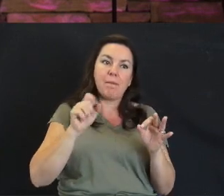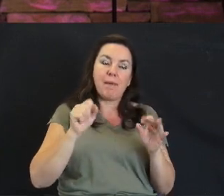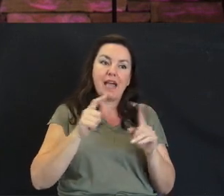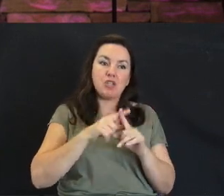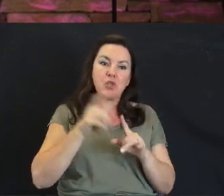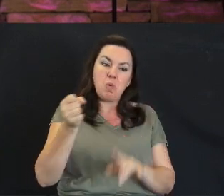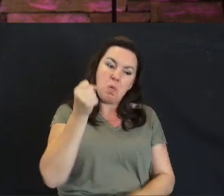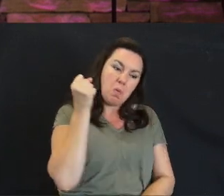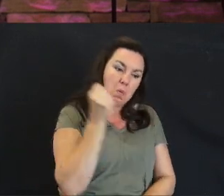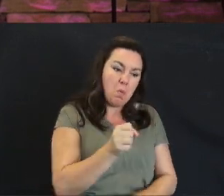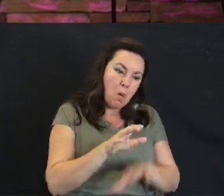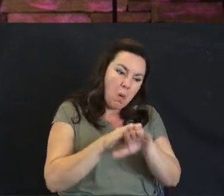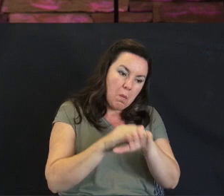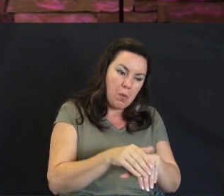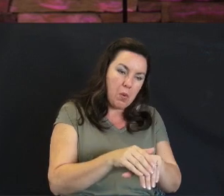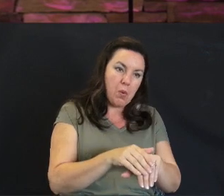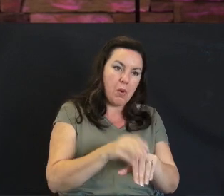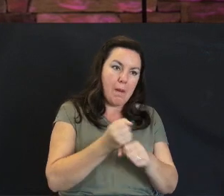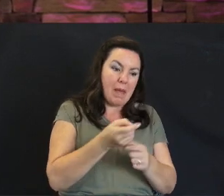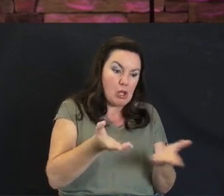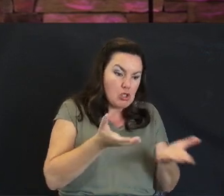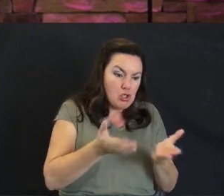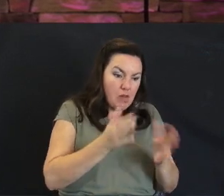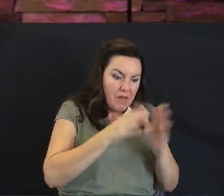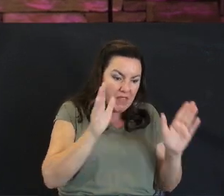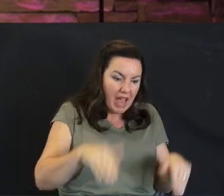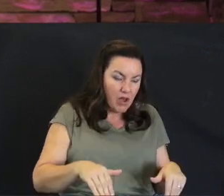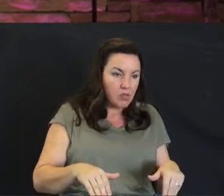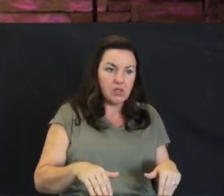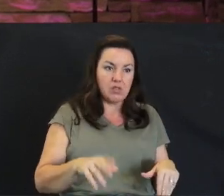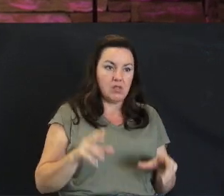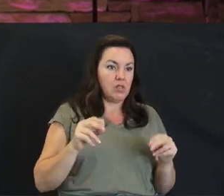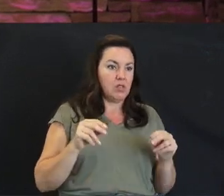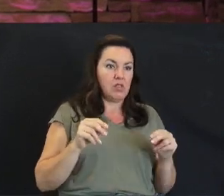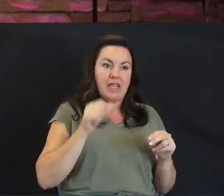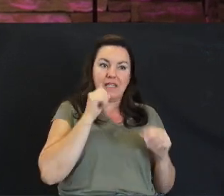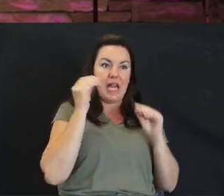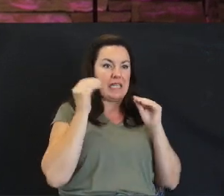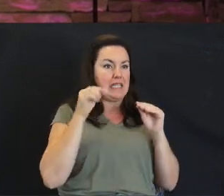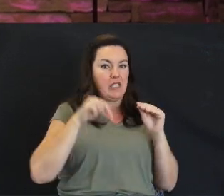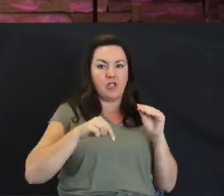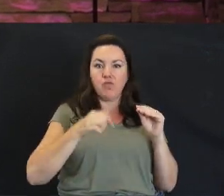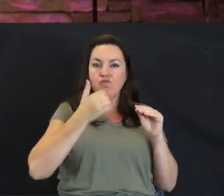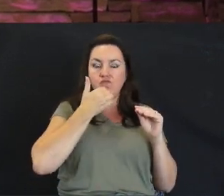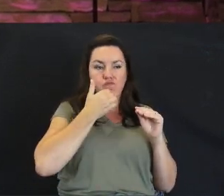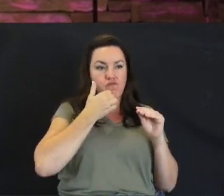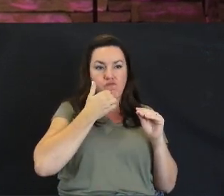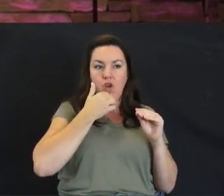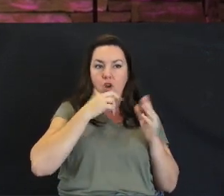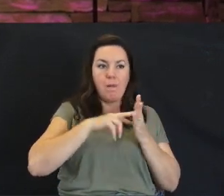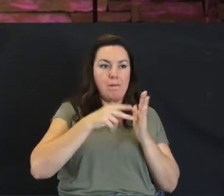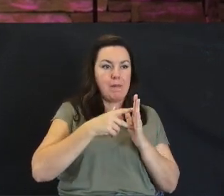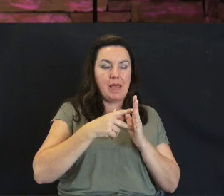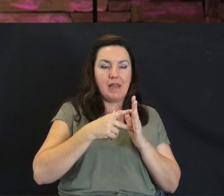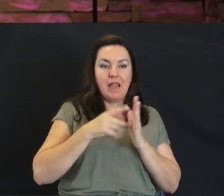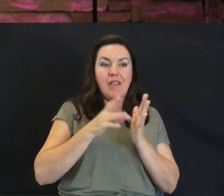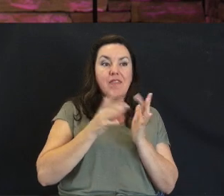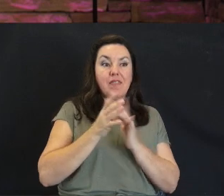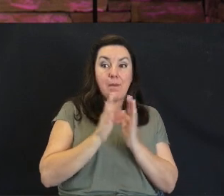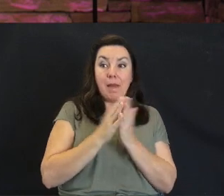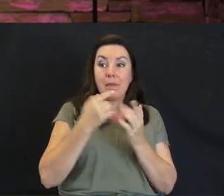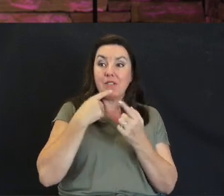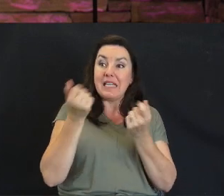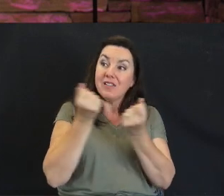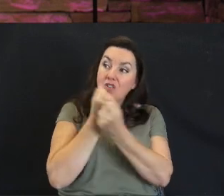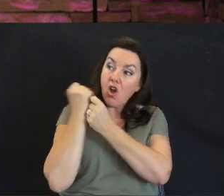In her place Or to make her The servant of the household That's not what This is teaching at all Again The Bible tells us To submit to one another